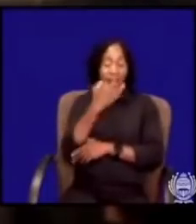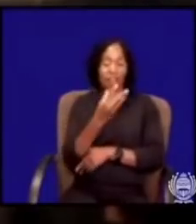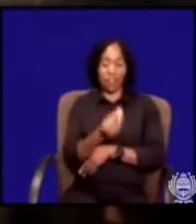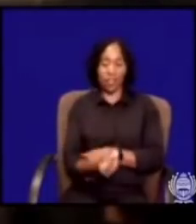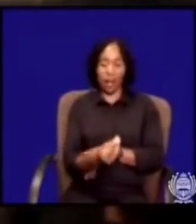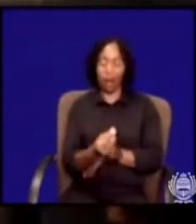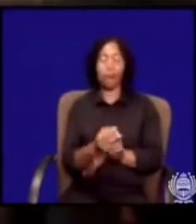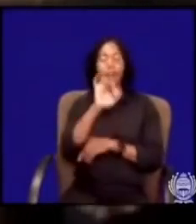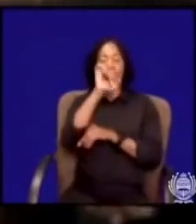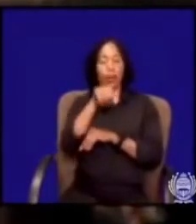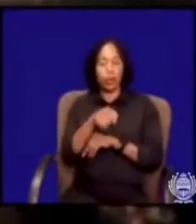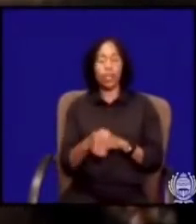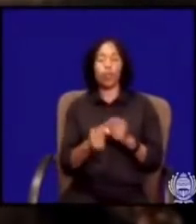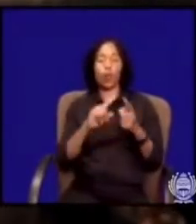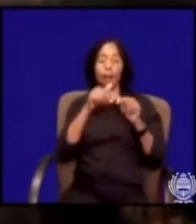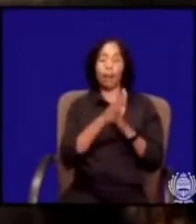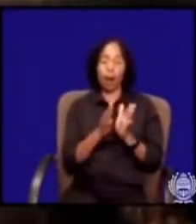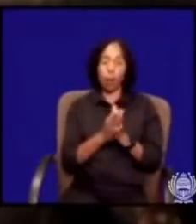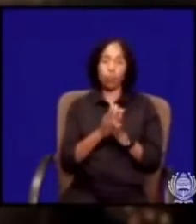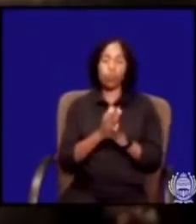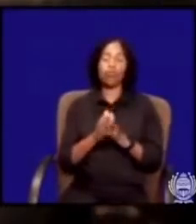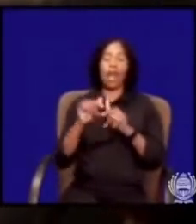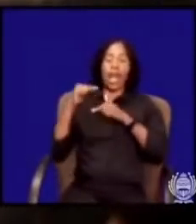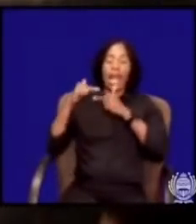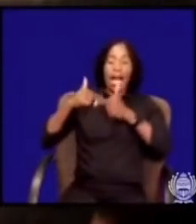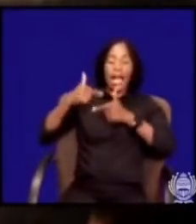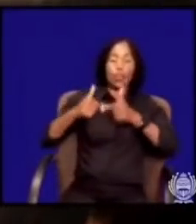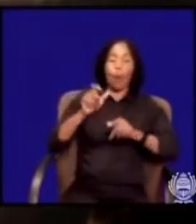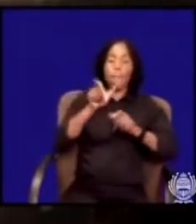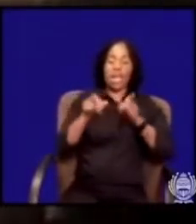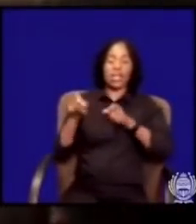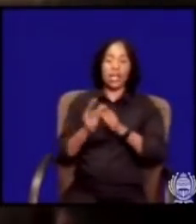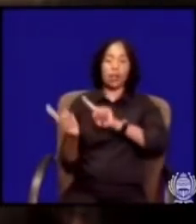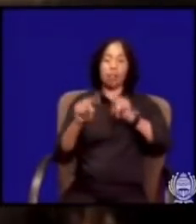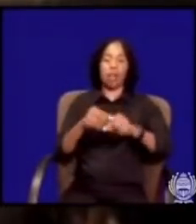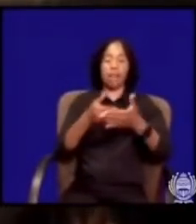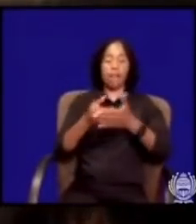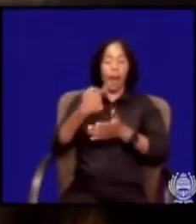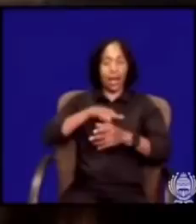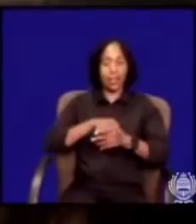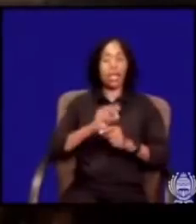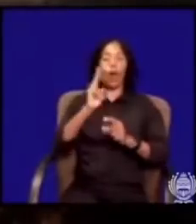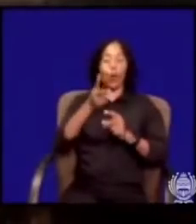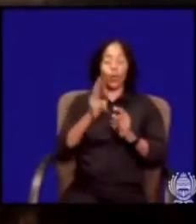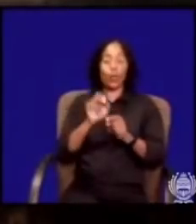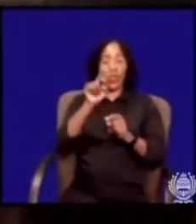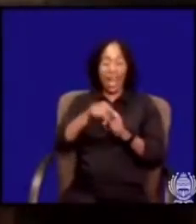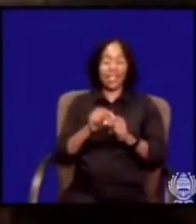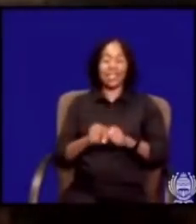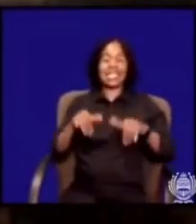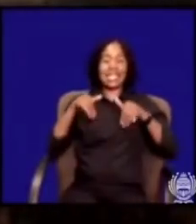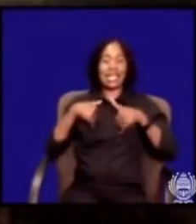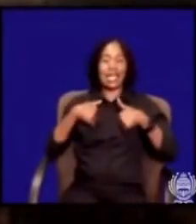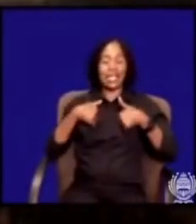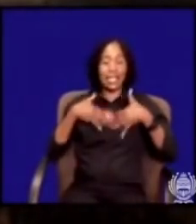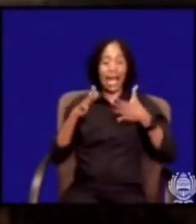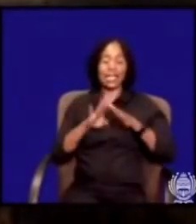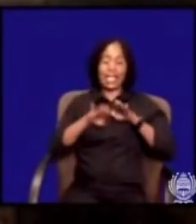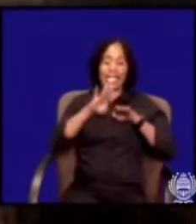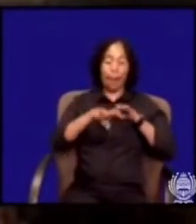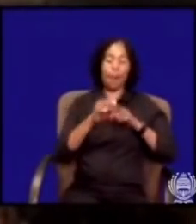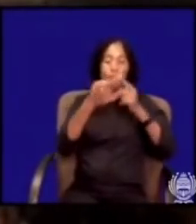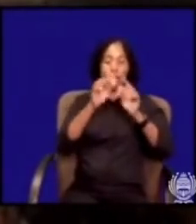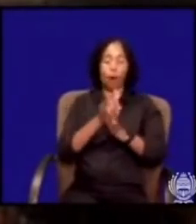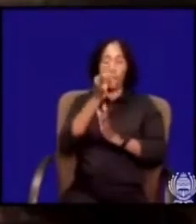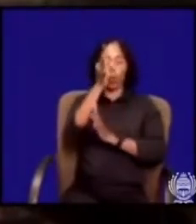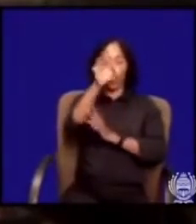the legacy of the forebears and the promise of future generations in this country. It is, Mr. President, the promise of the preamble of